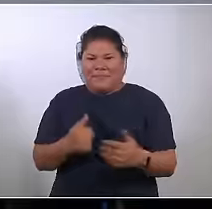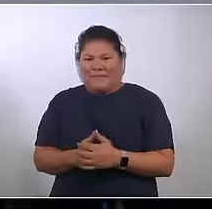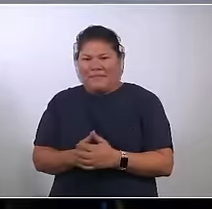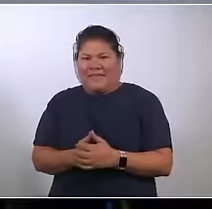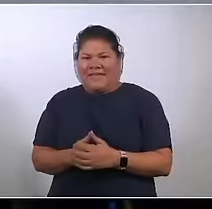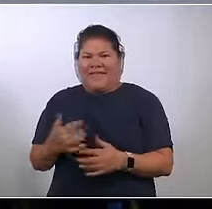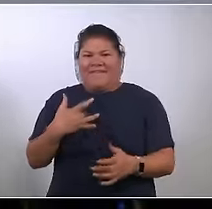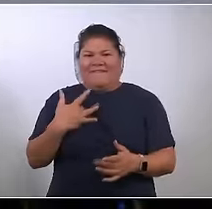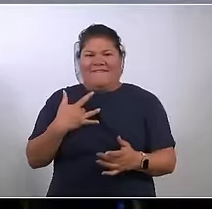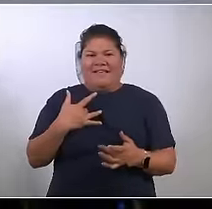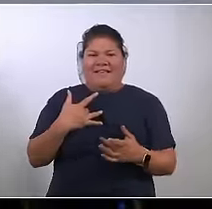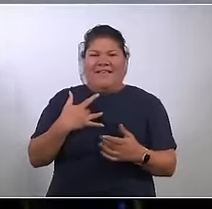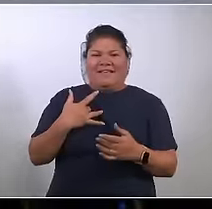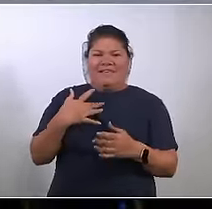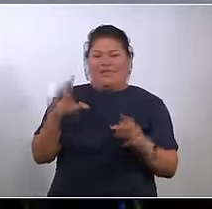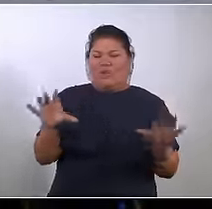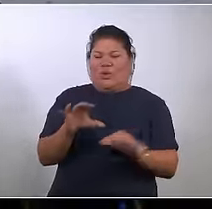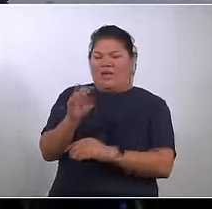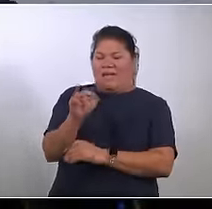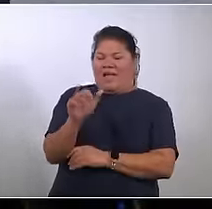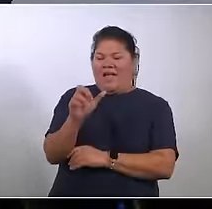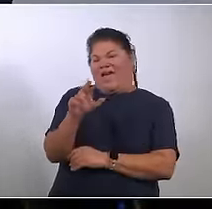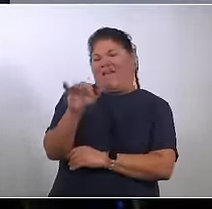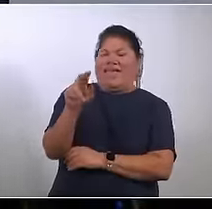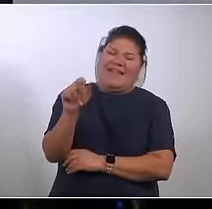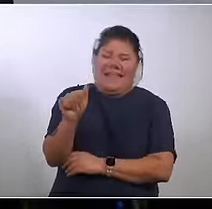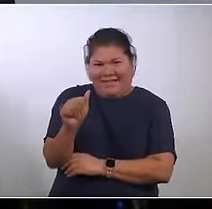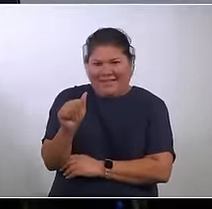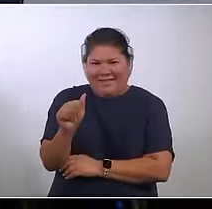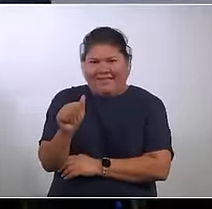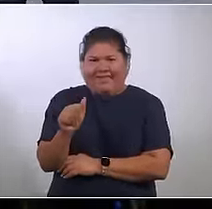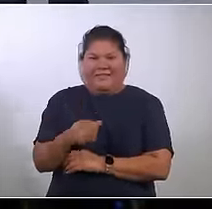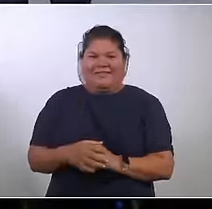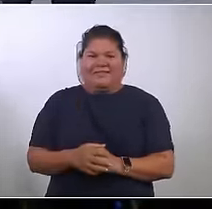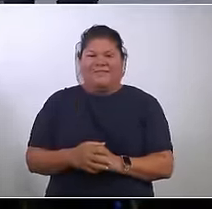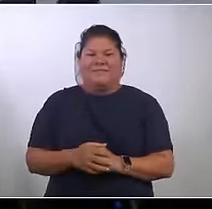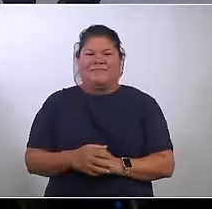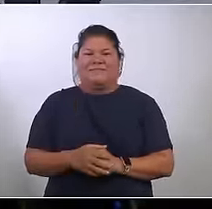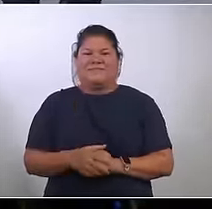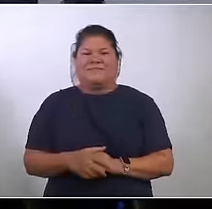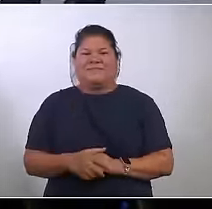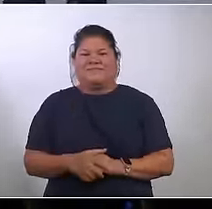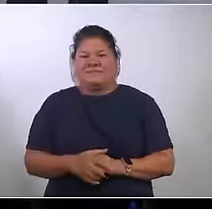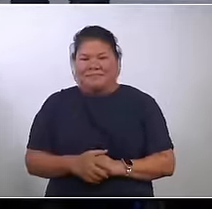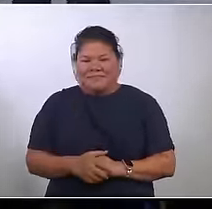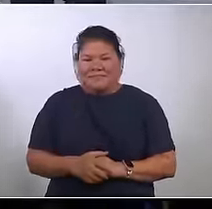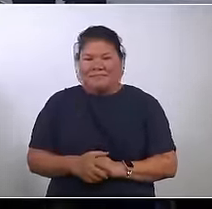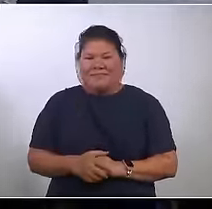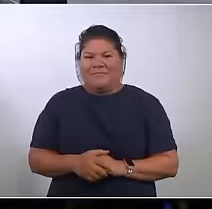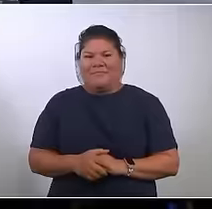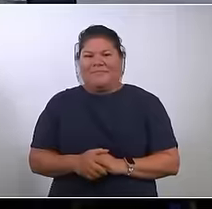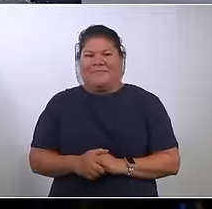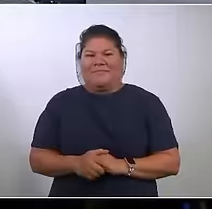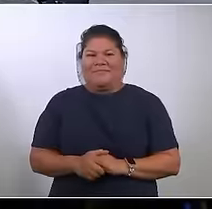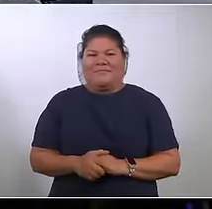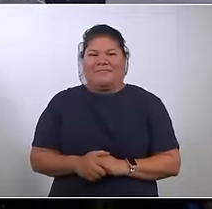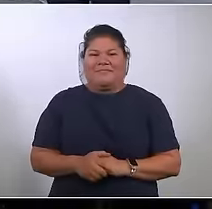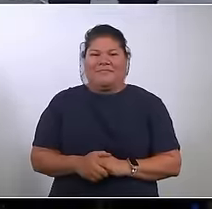I feel like doing the Macarena right now. Siento hacer la Macarena. Yes, yes, yes, yes, yes.